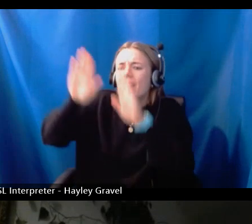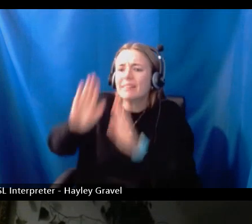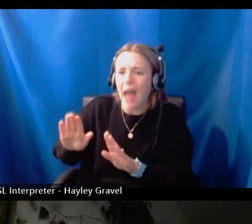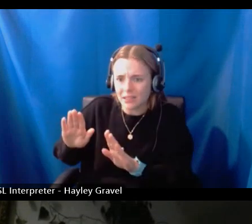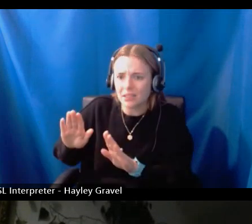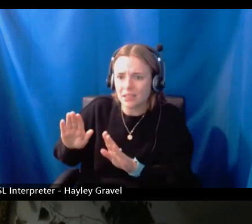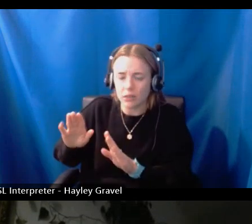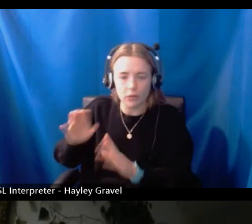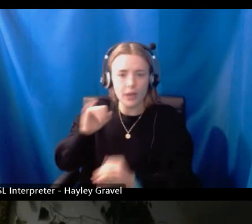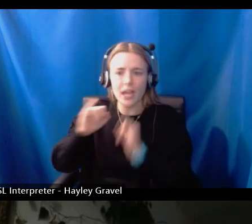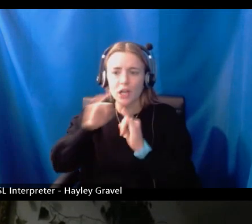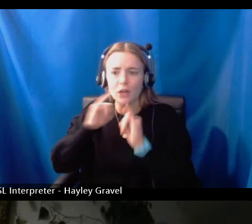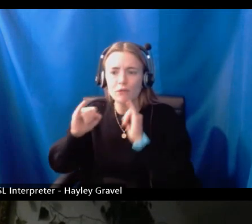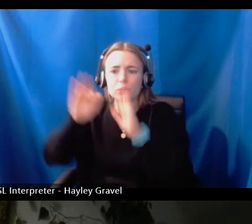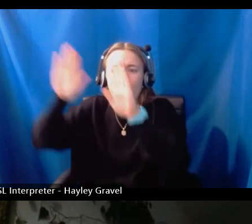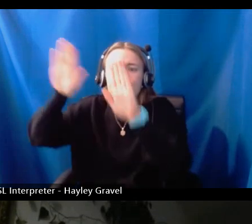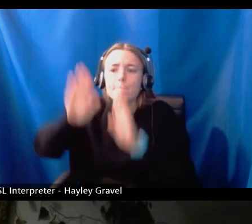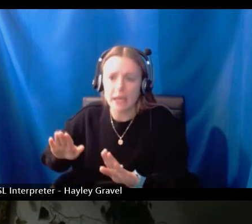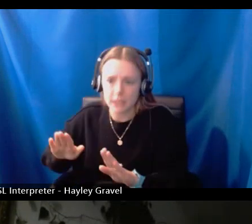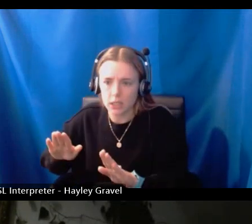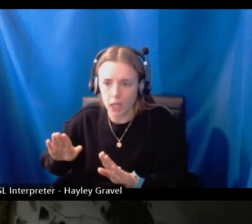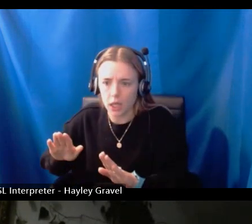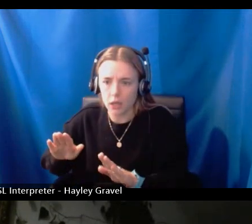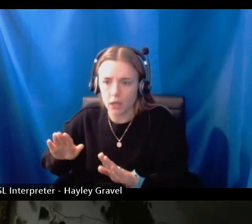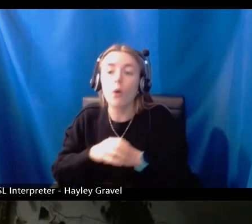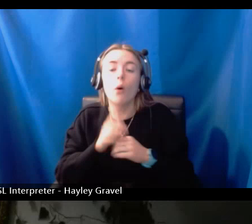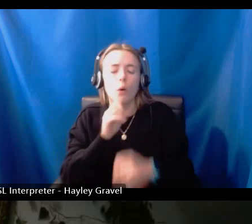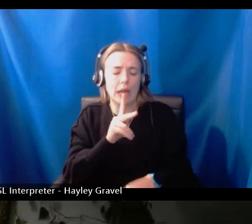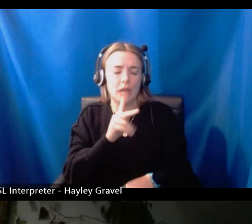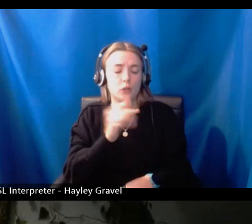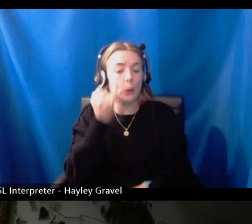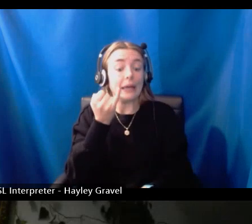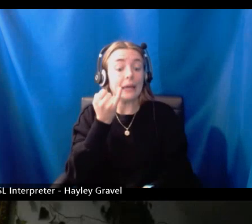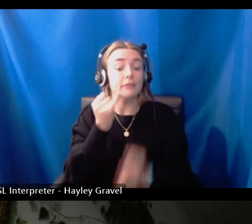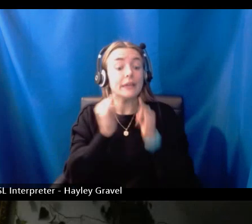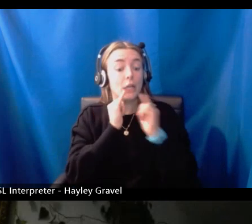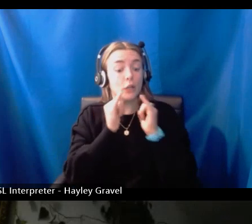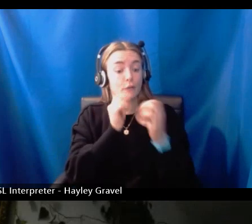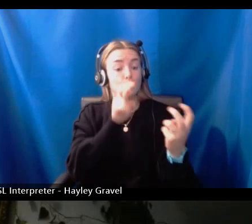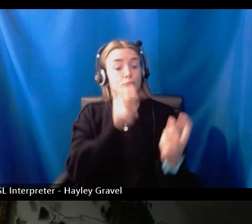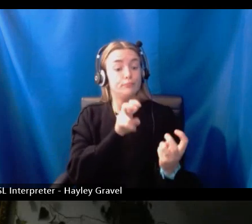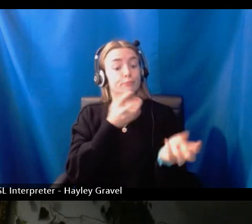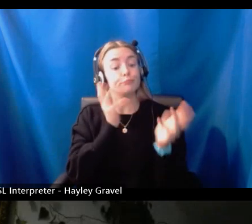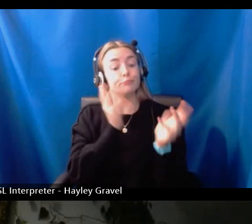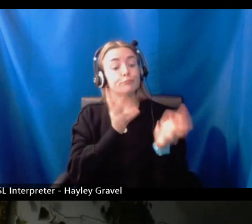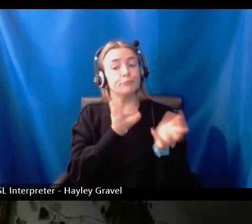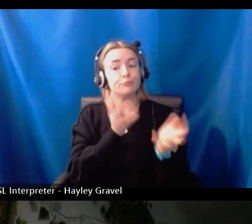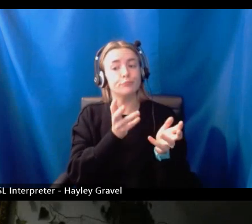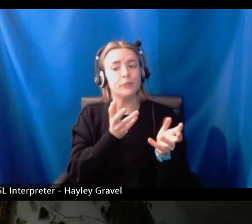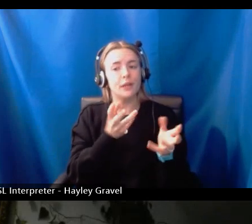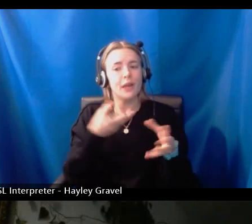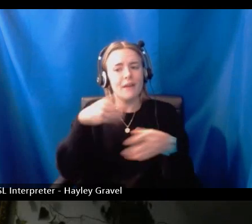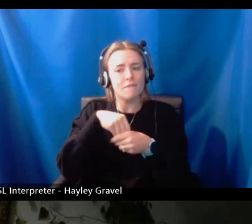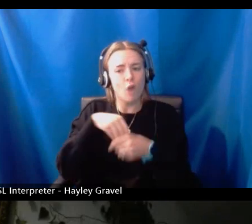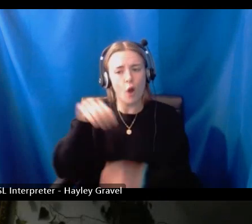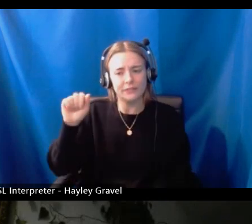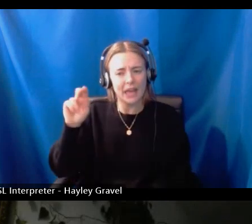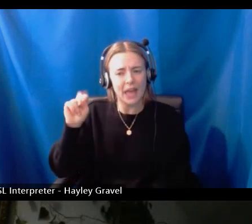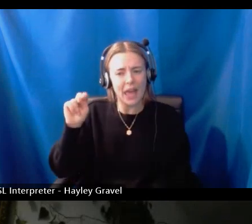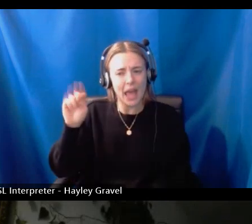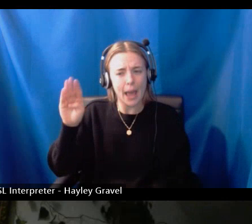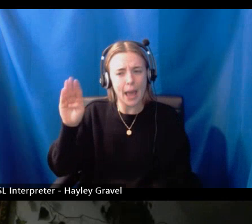Interviews are fantastic. Okay. And would that be part of the annotated bibliography too, or just